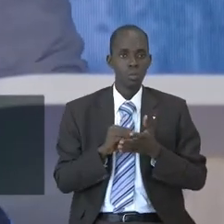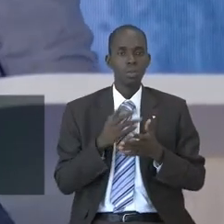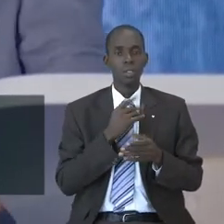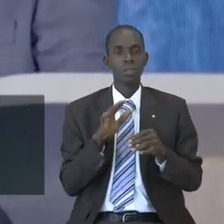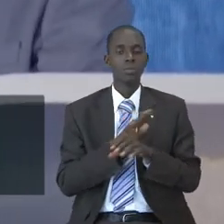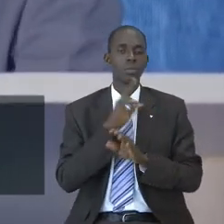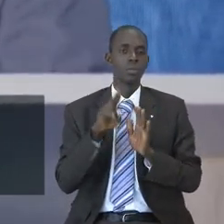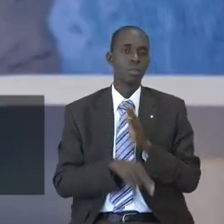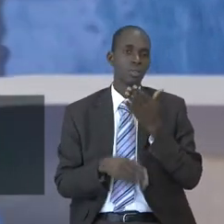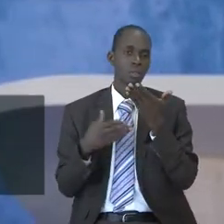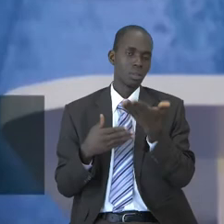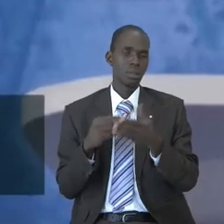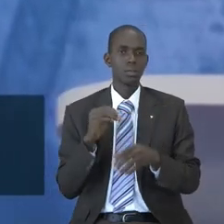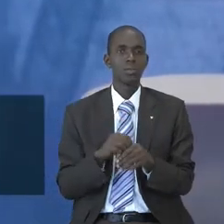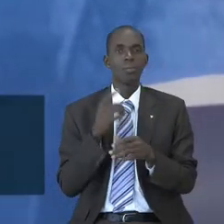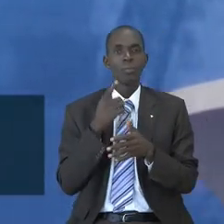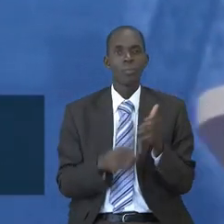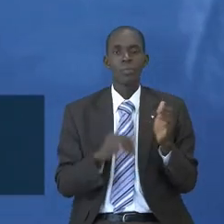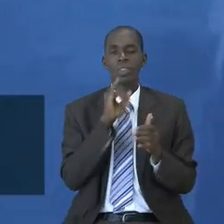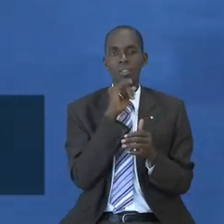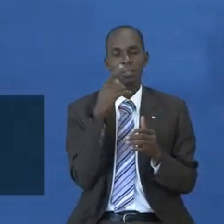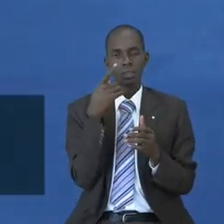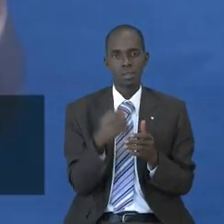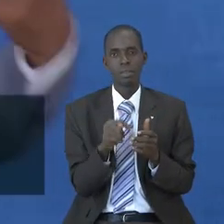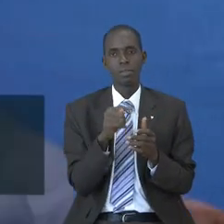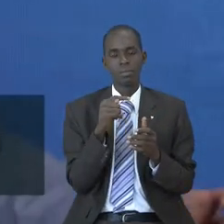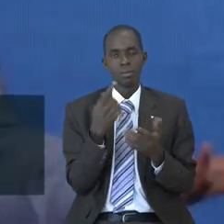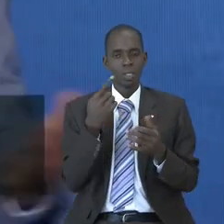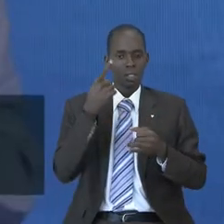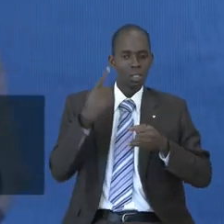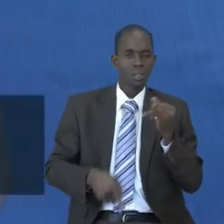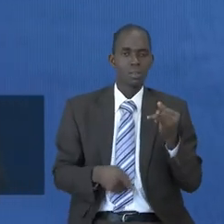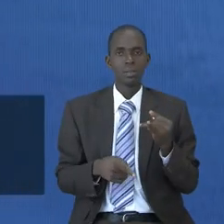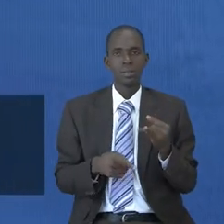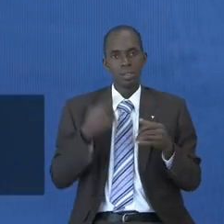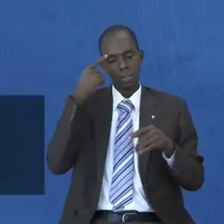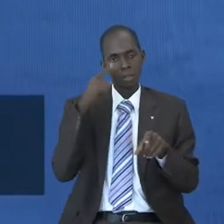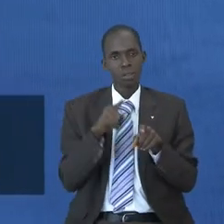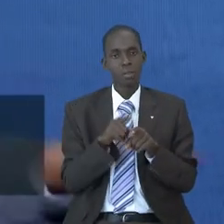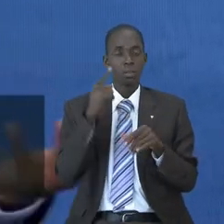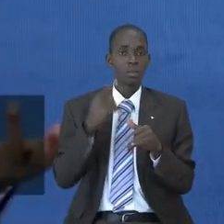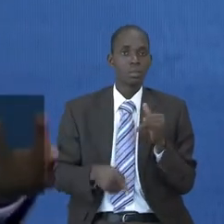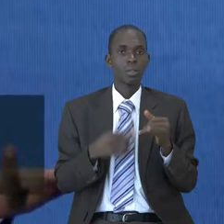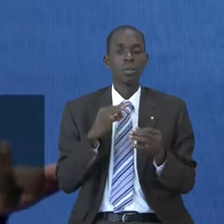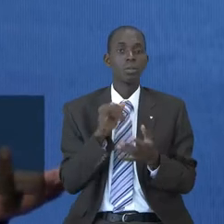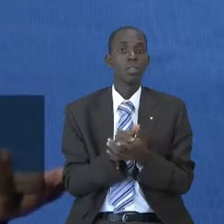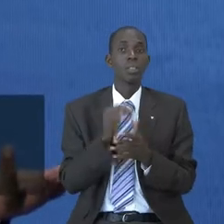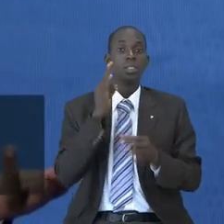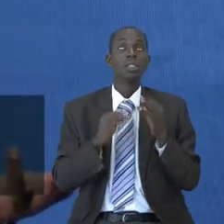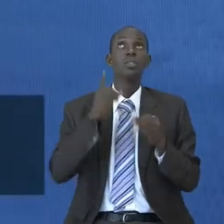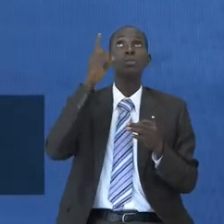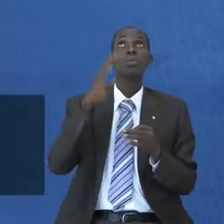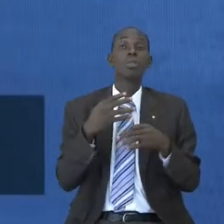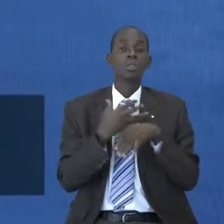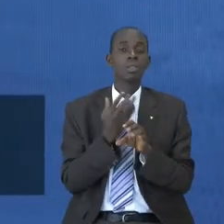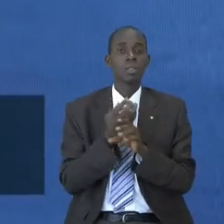thereof. What's the conclusion of that? If the earth belongs to the Lord, if God created the